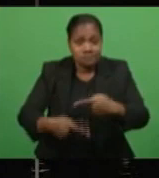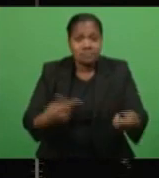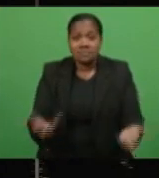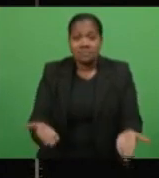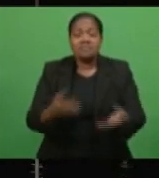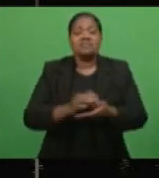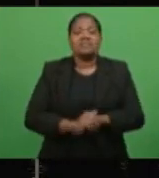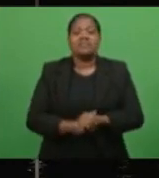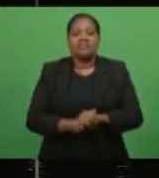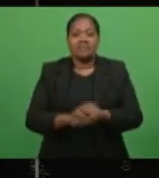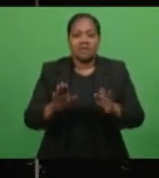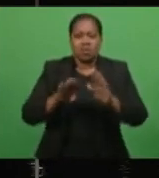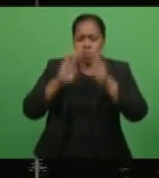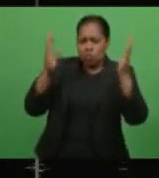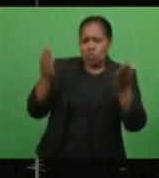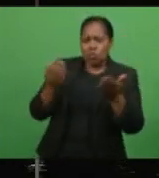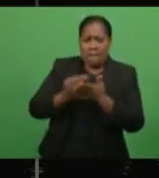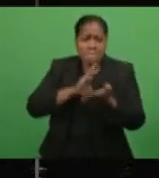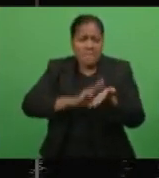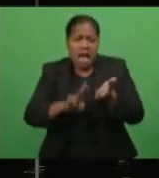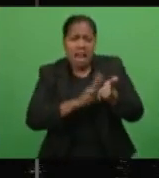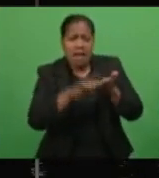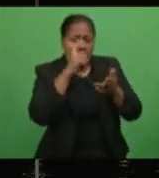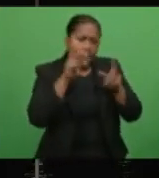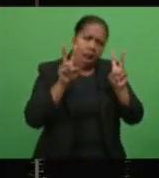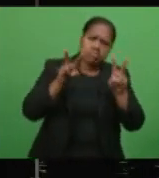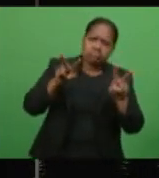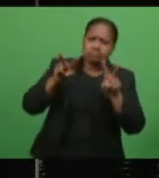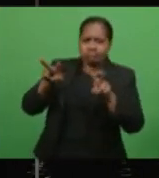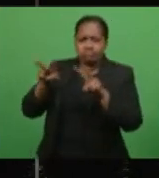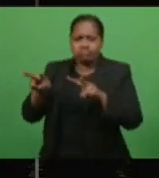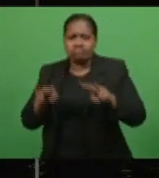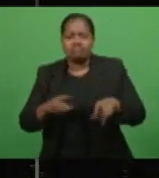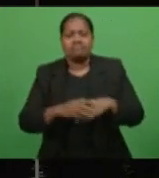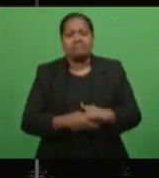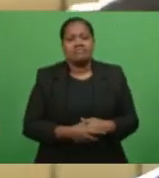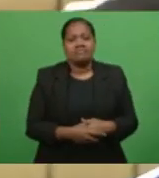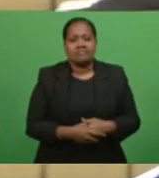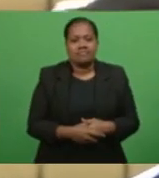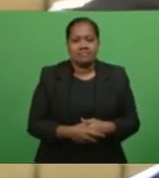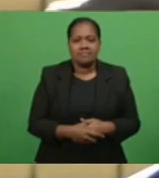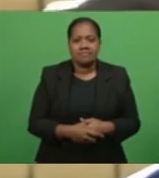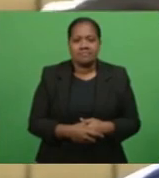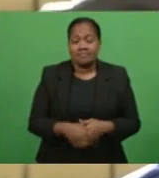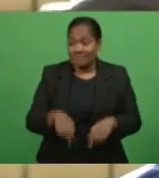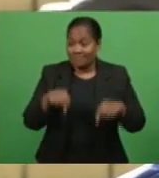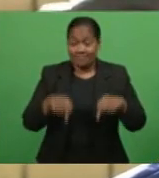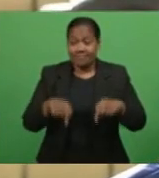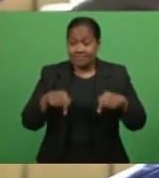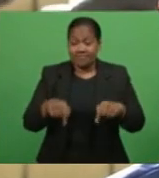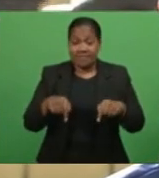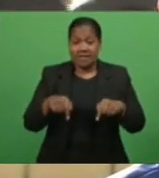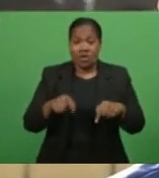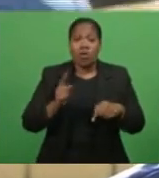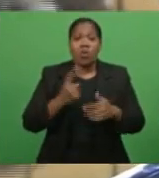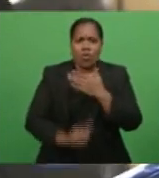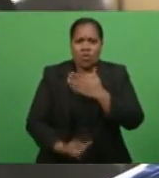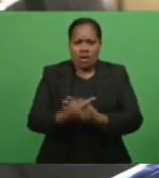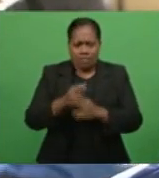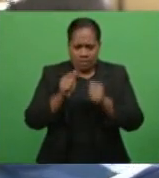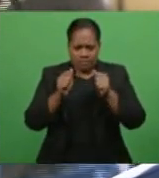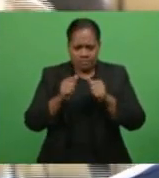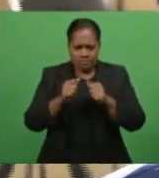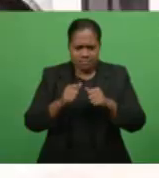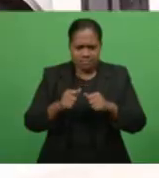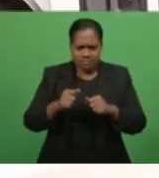broadcast globally to millions of viewers. The highlights from TVNZ. This will fast become a familiar sight in